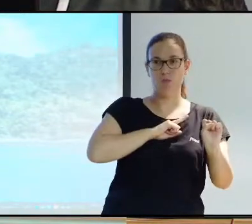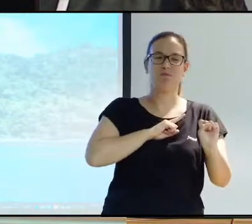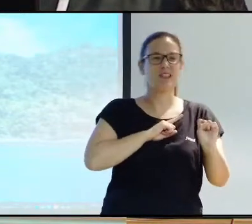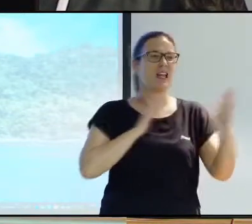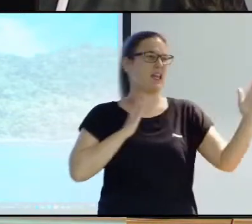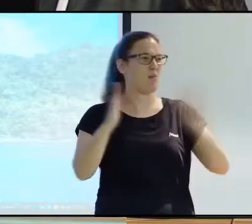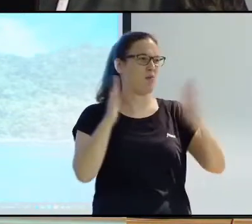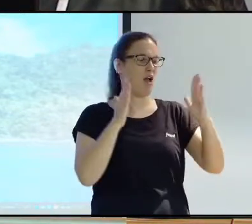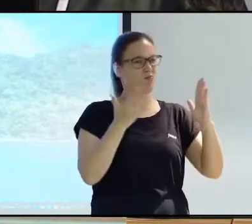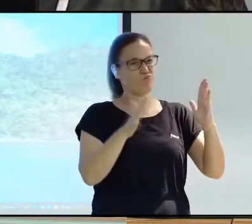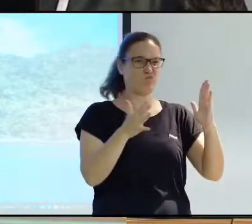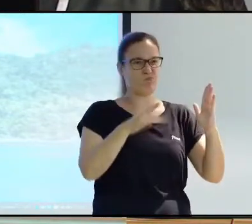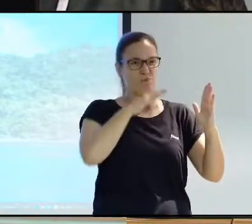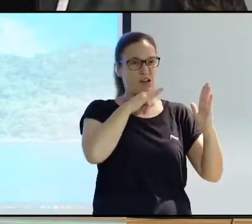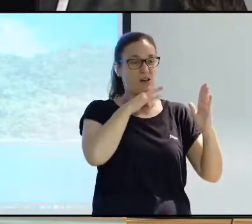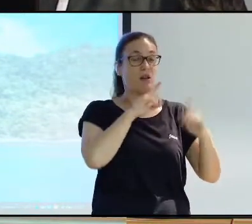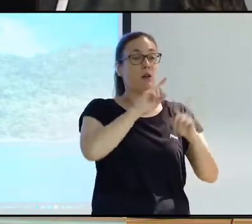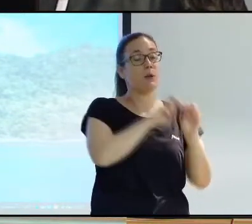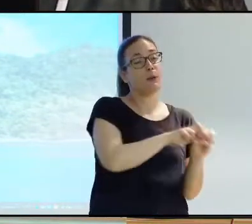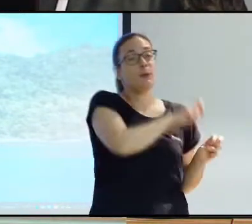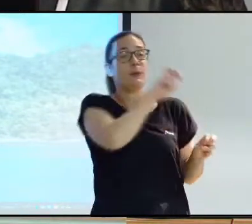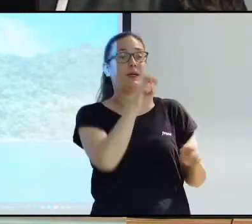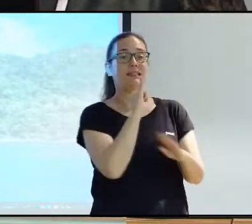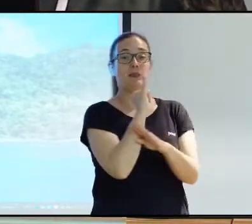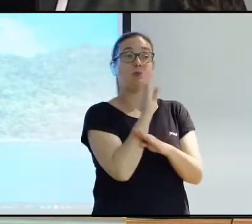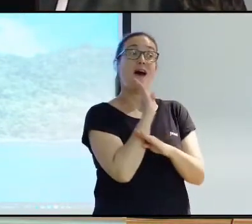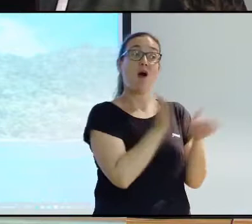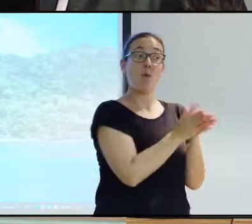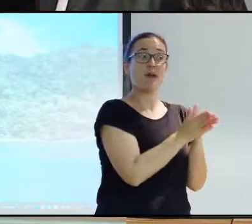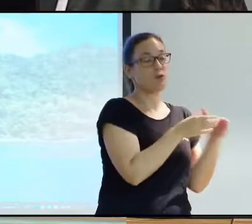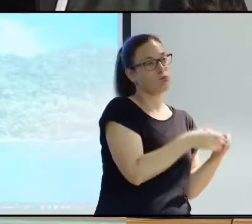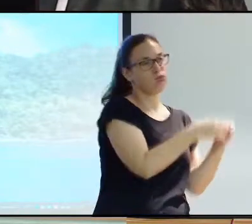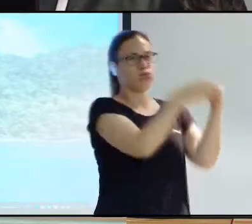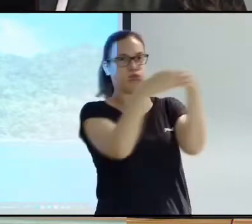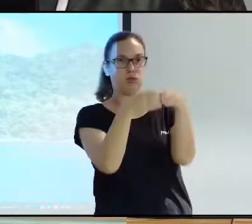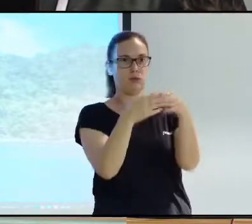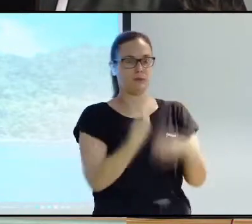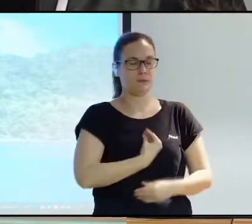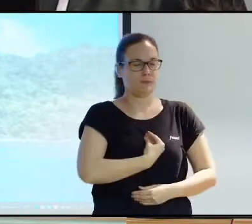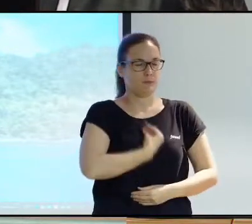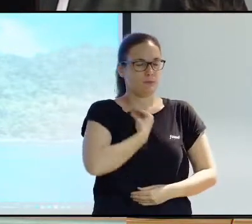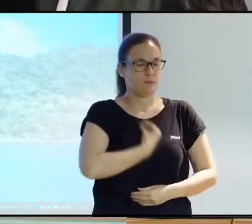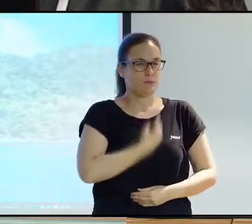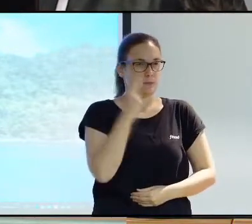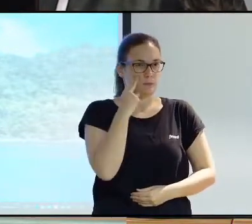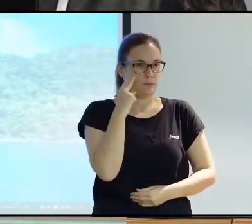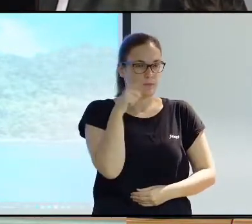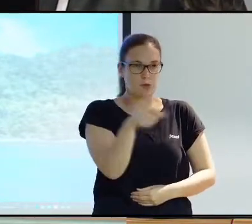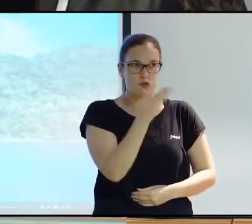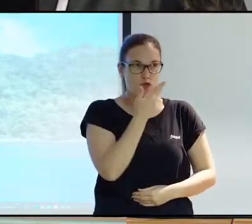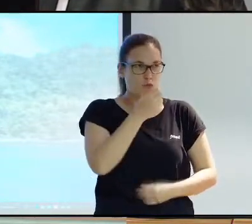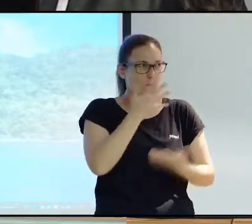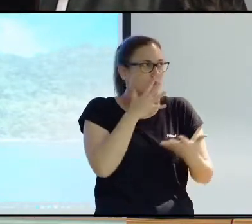that it was a hard time, and that's how things went by at the institute with the rest of my colleagues. I was afraid to go to a